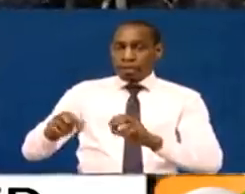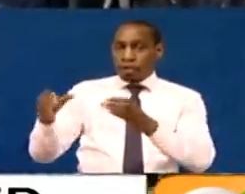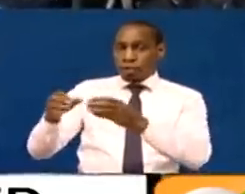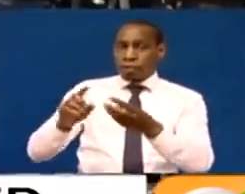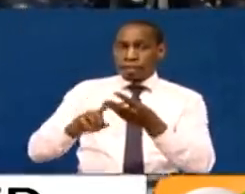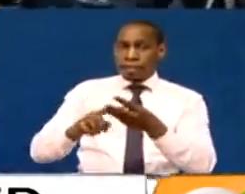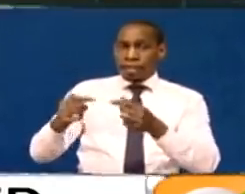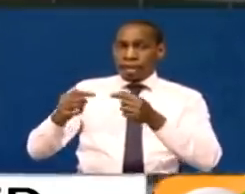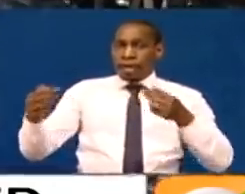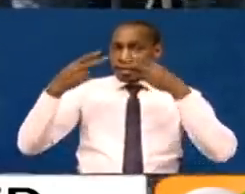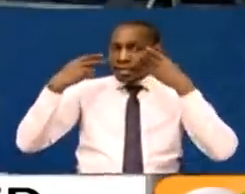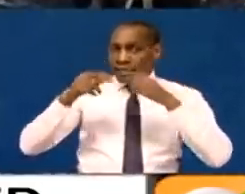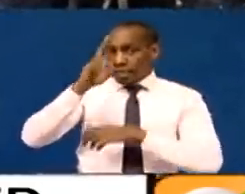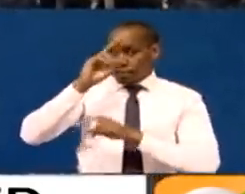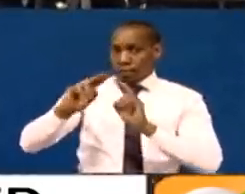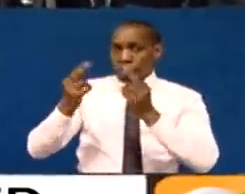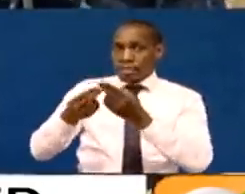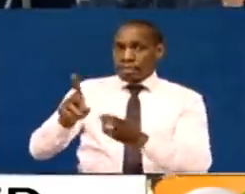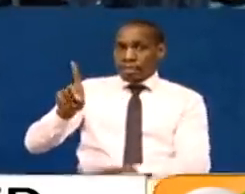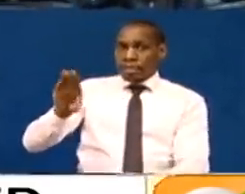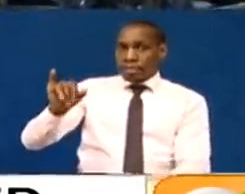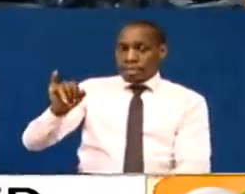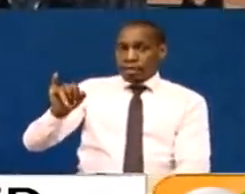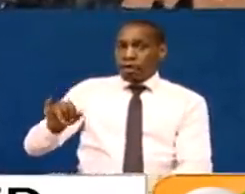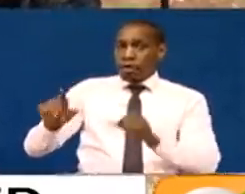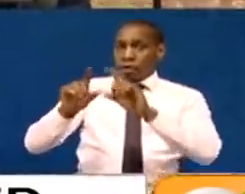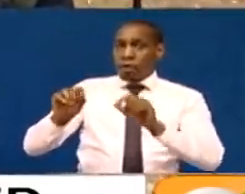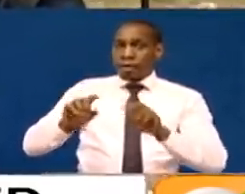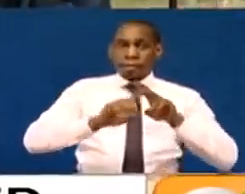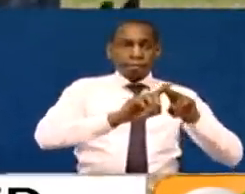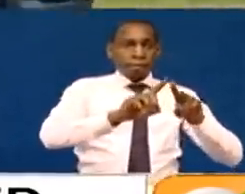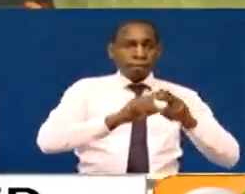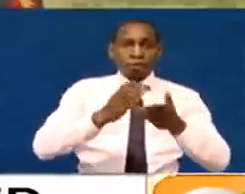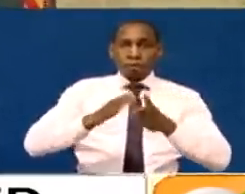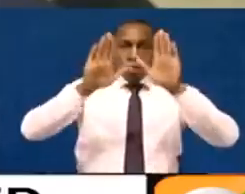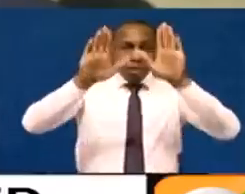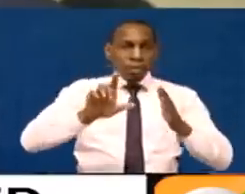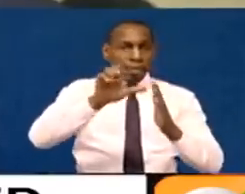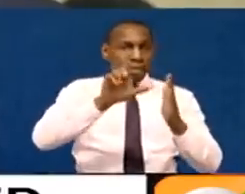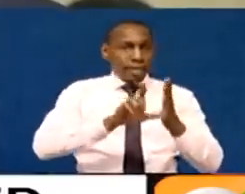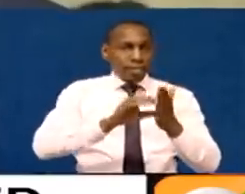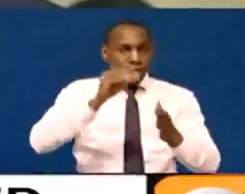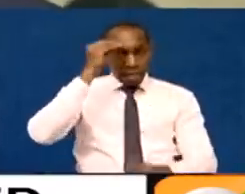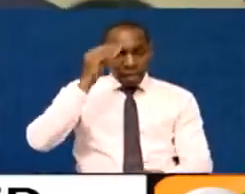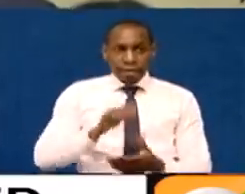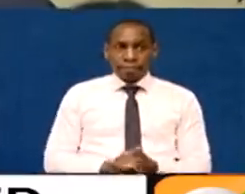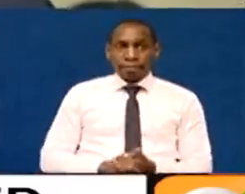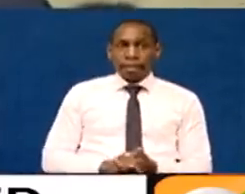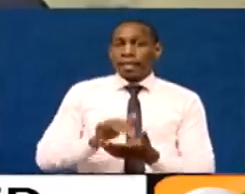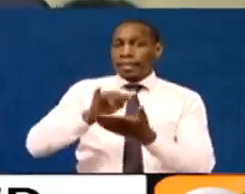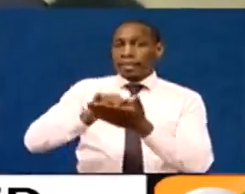Bureau, and the Anti-Terror Police Unit of the DCI, terming the escape a vital lesson learned. That there are